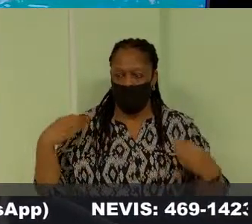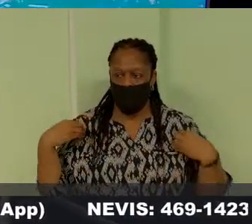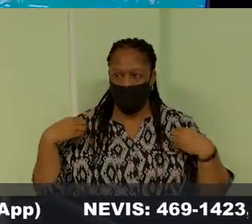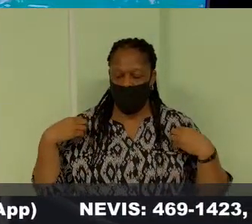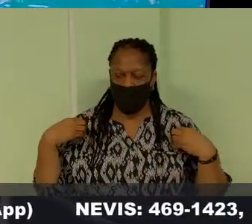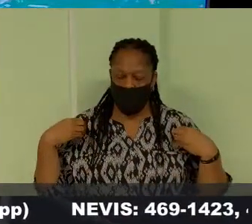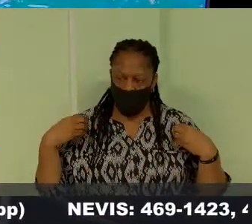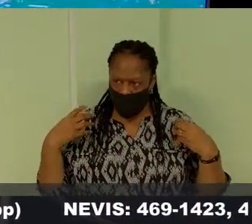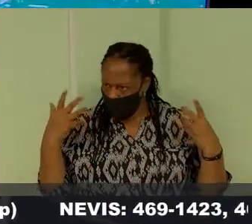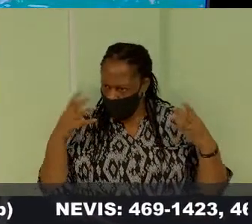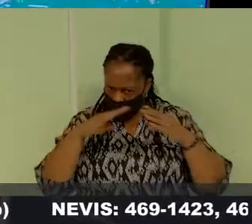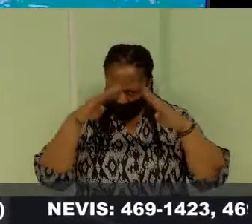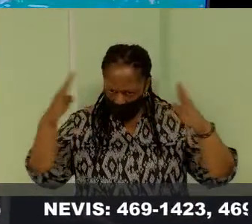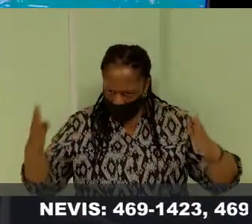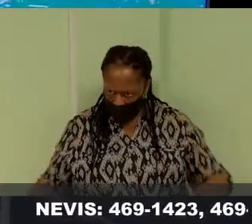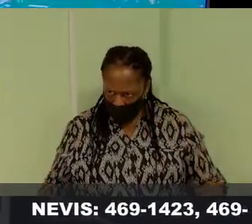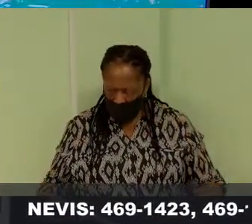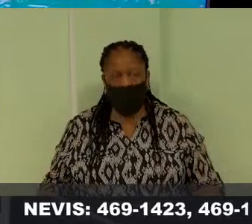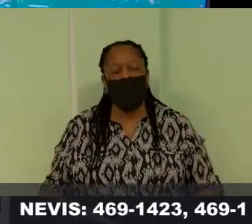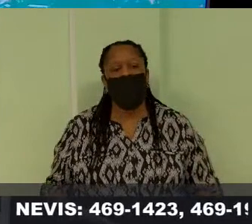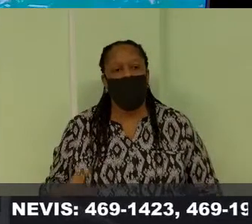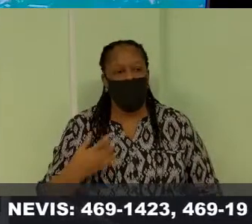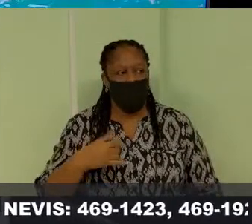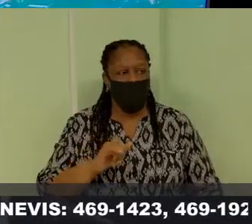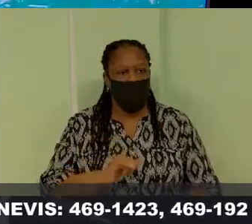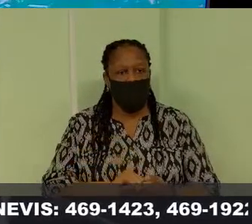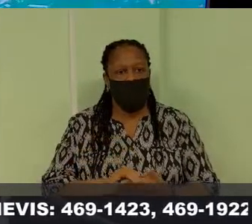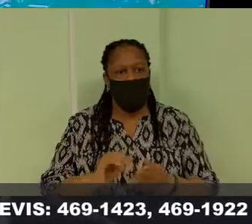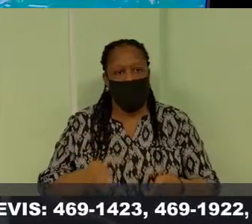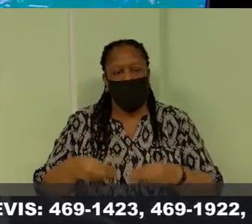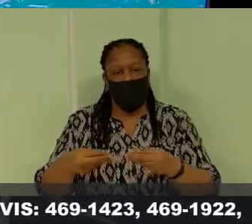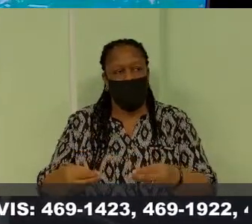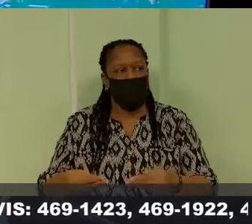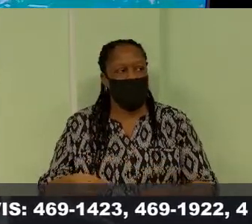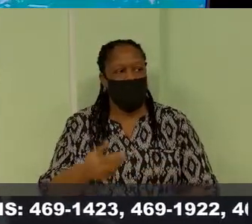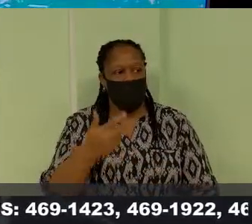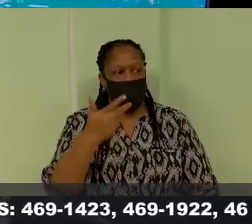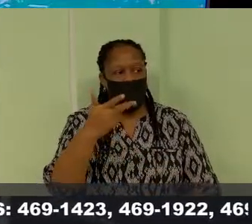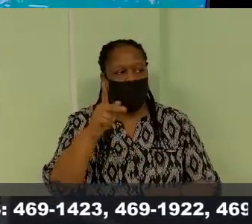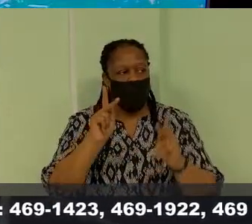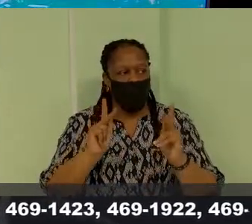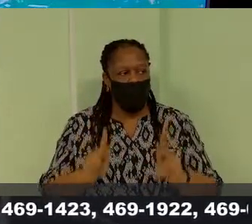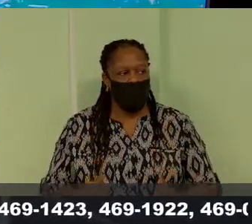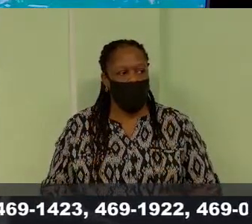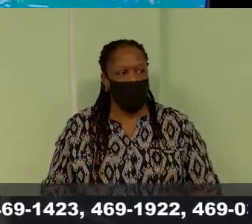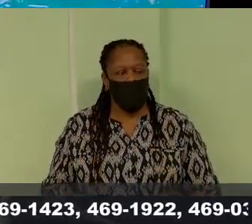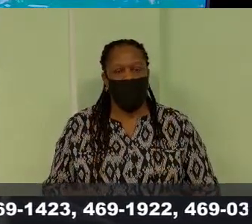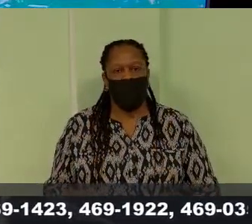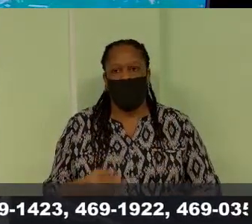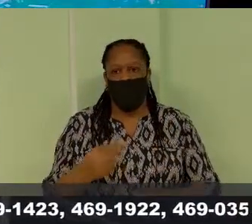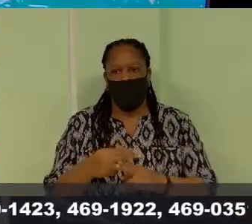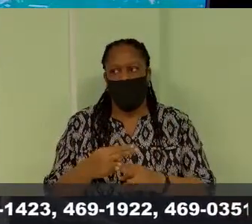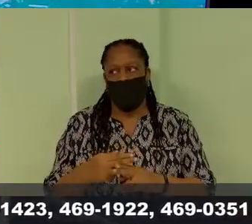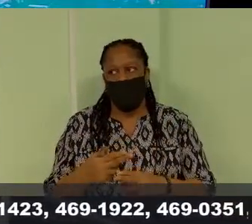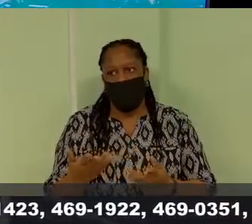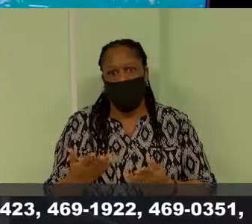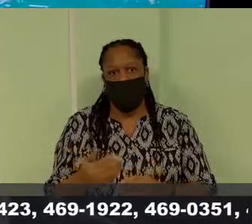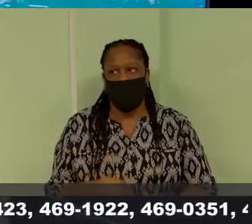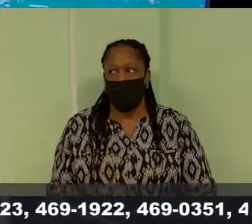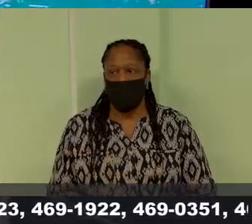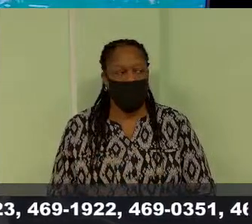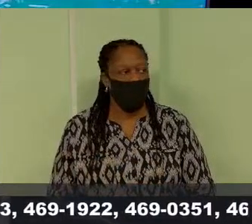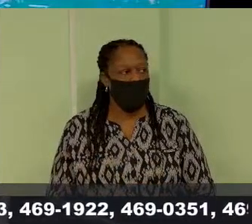have with us Trudy Allen, Edwina Moses, Melissa Keynes, and